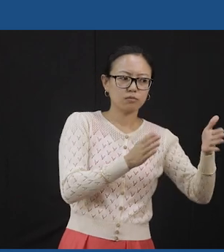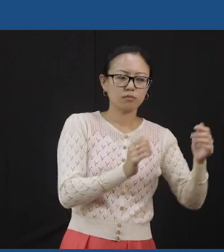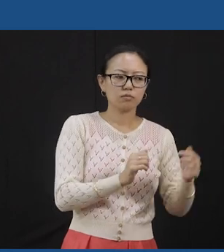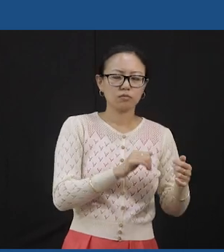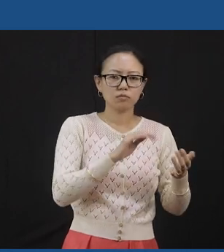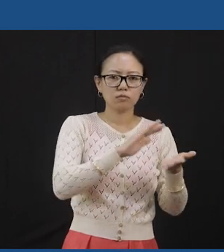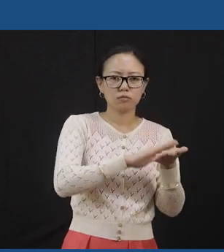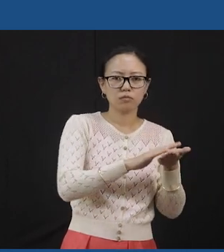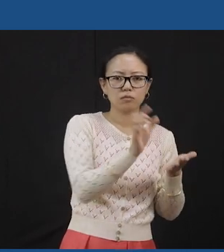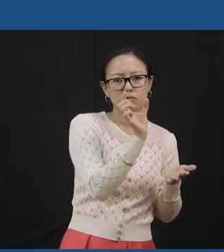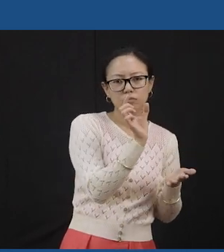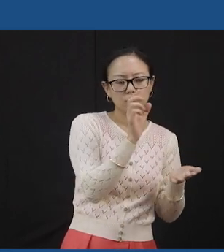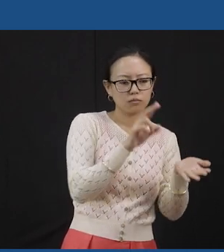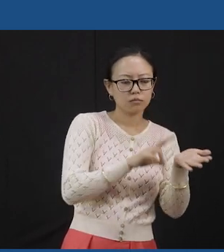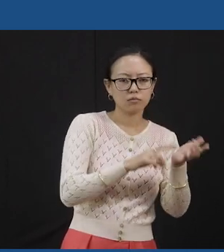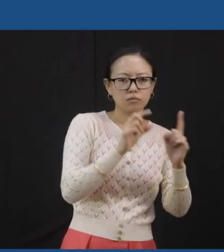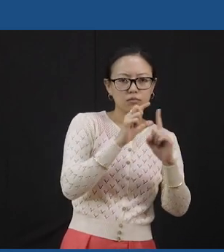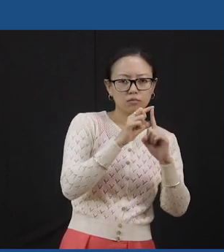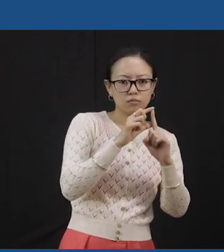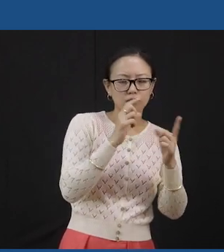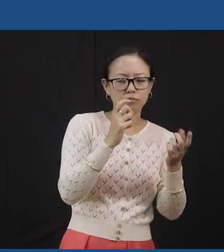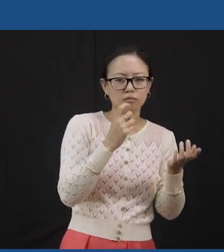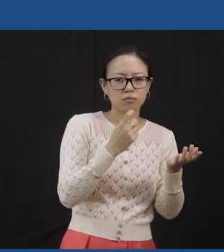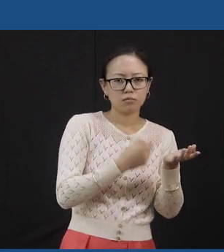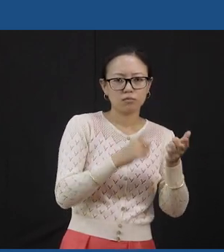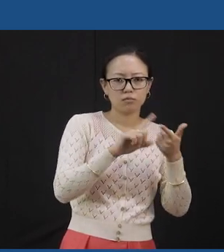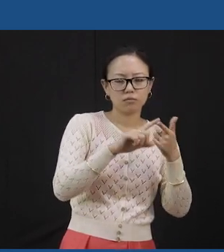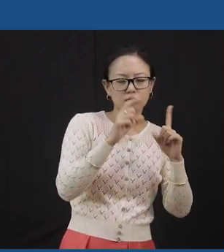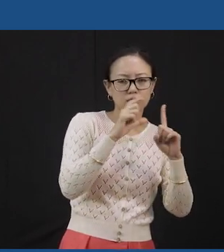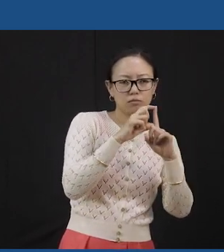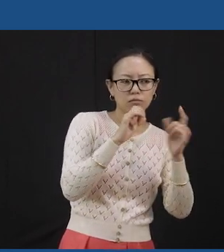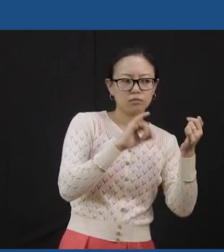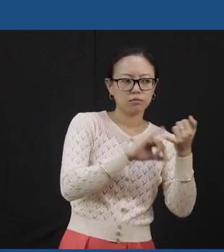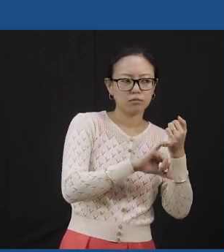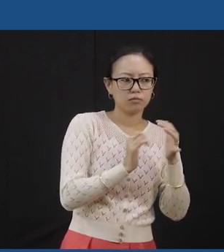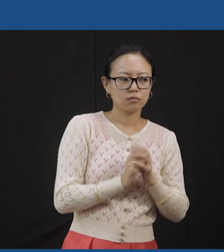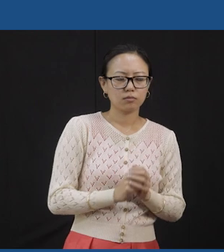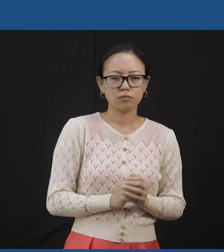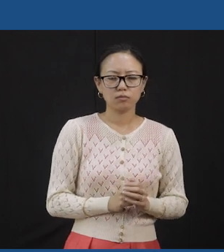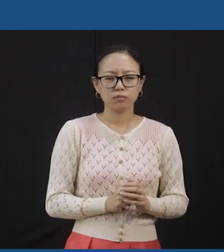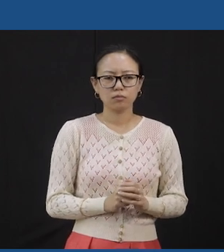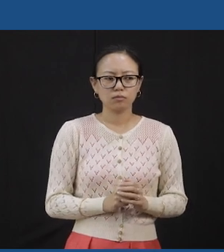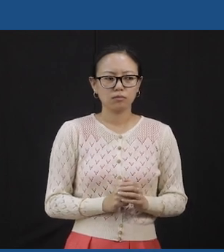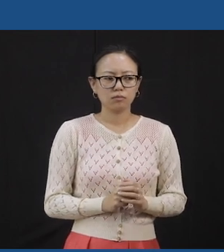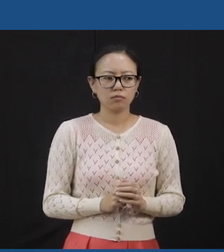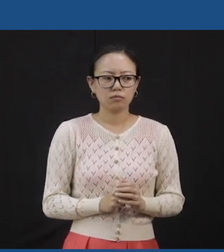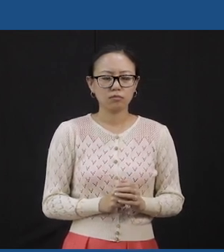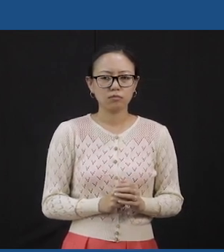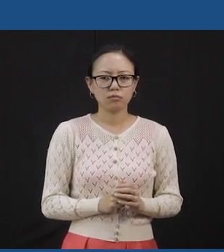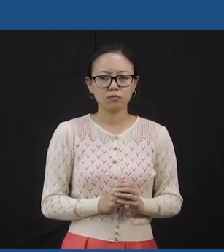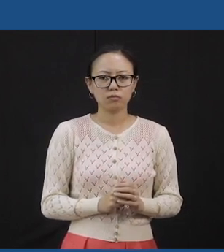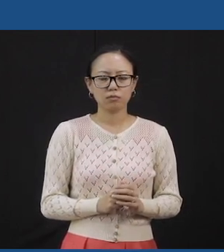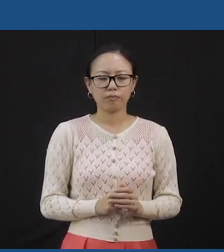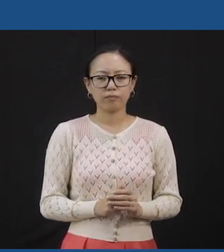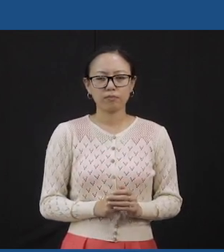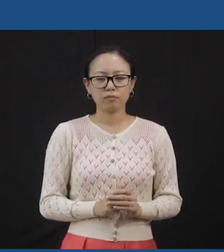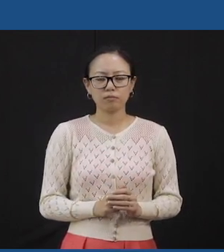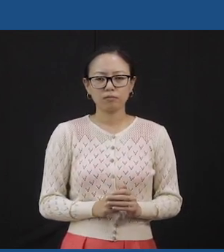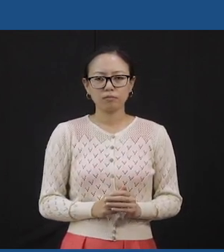to the place value. That is ones, tens, and 100, denoted by ones, tens, and